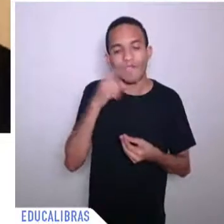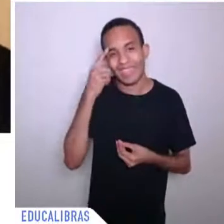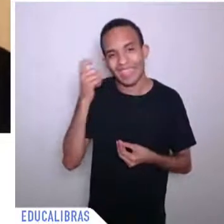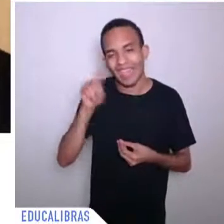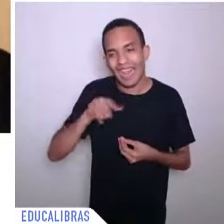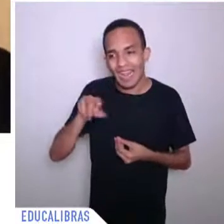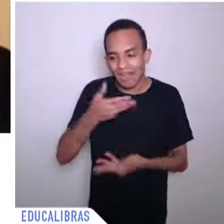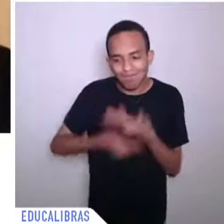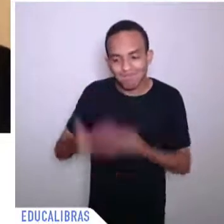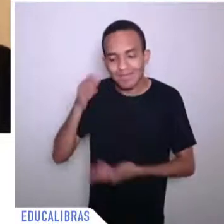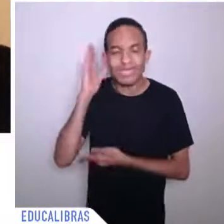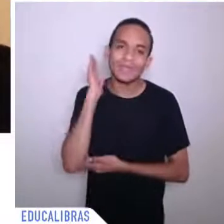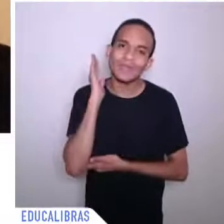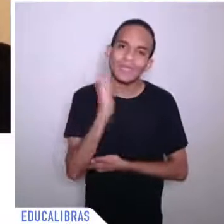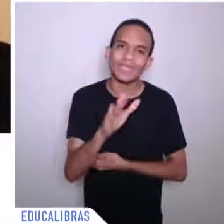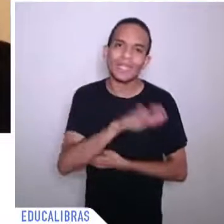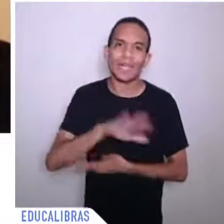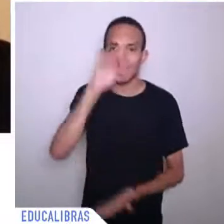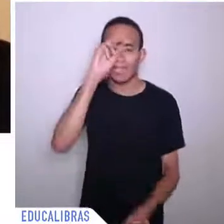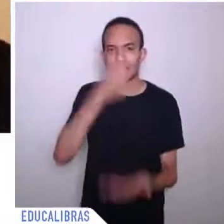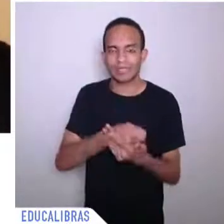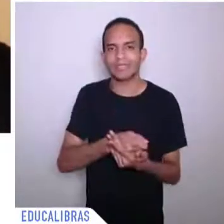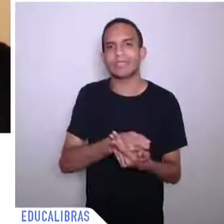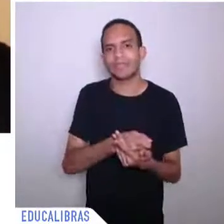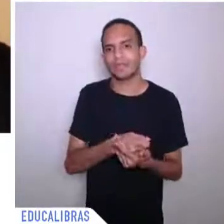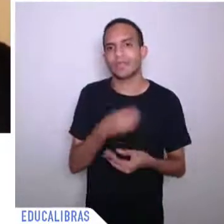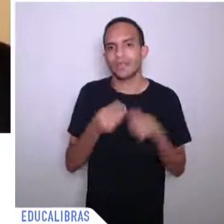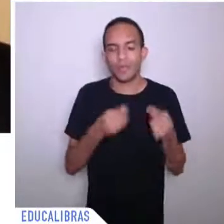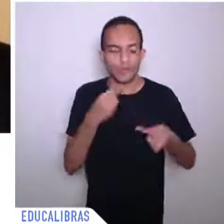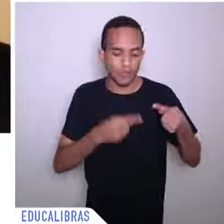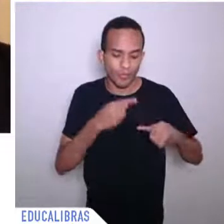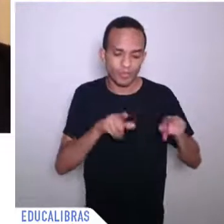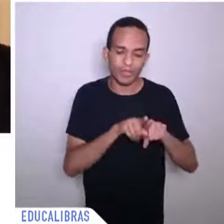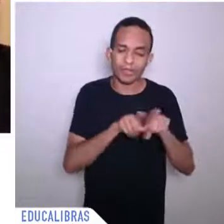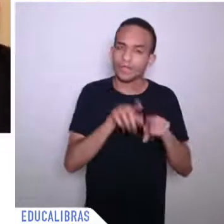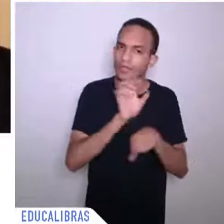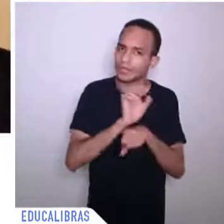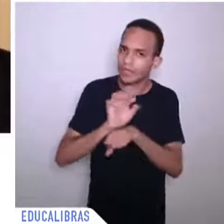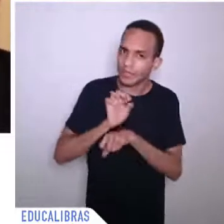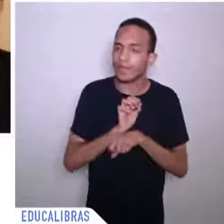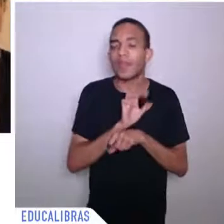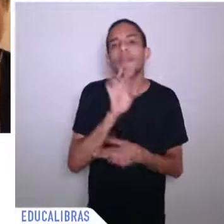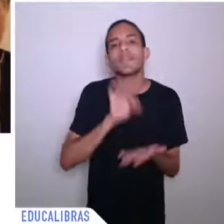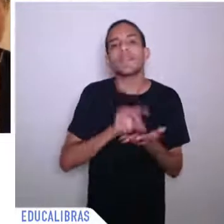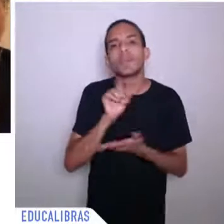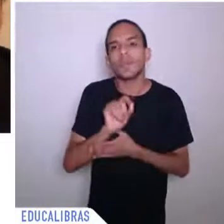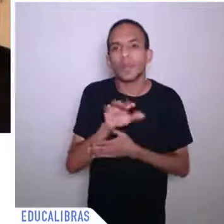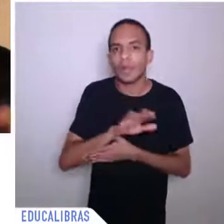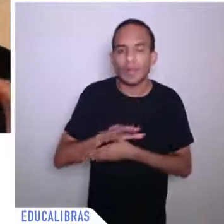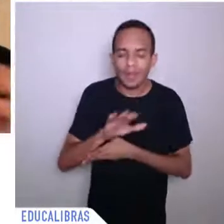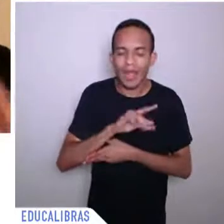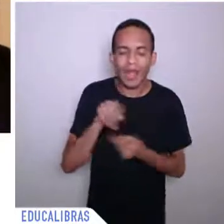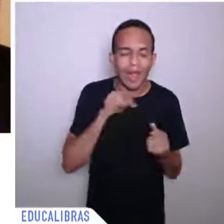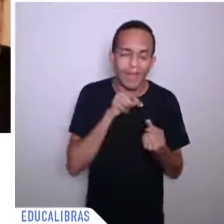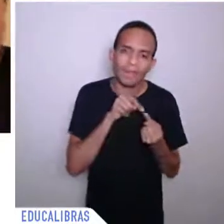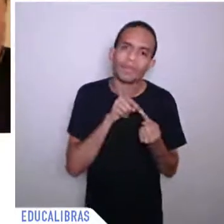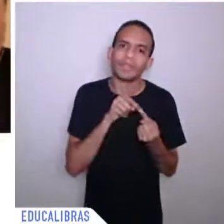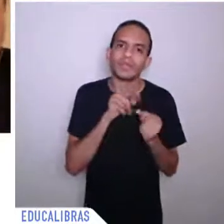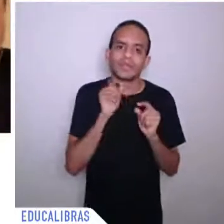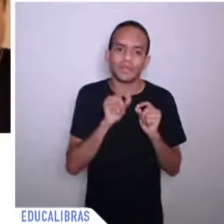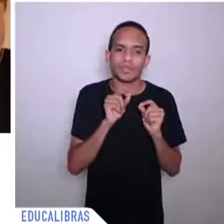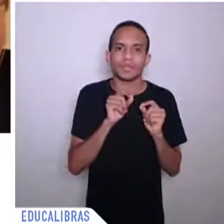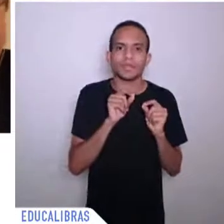agora. And then you have this idea of direct participation in political decisions by the